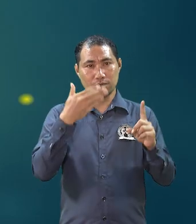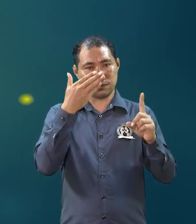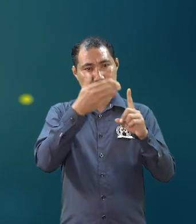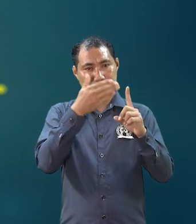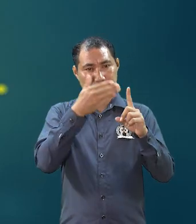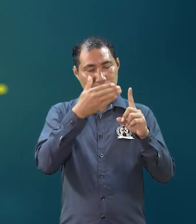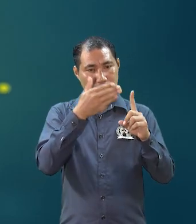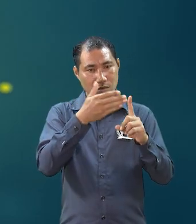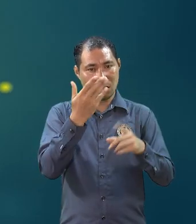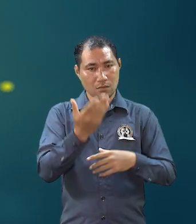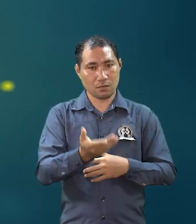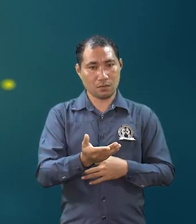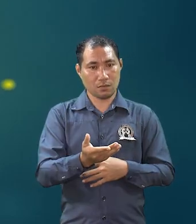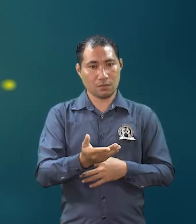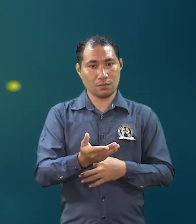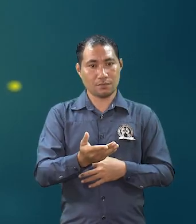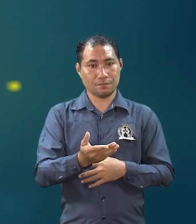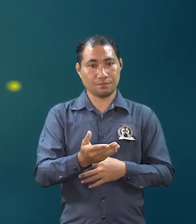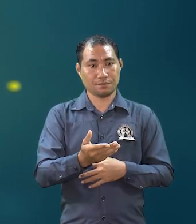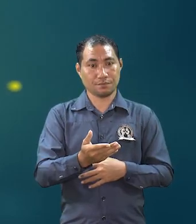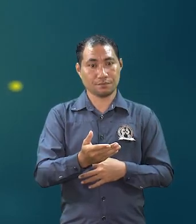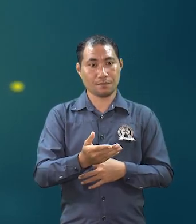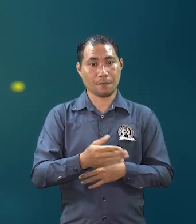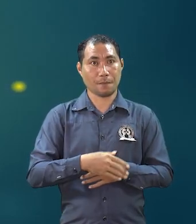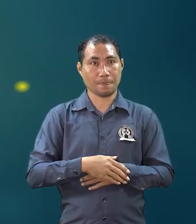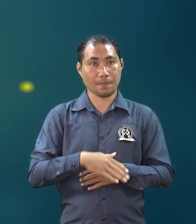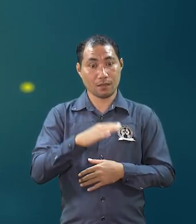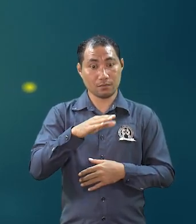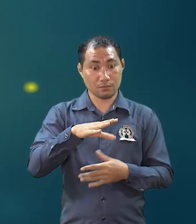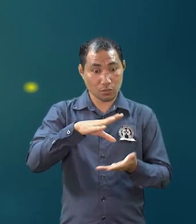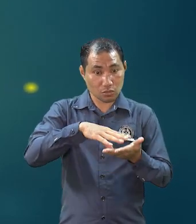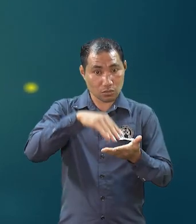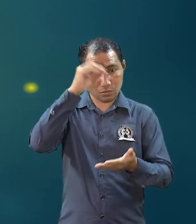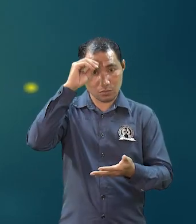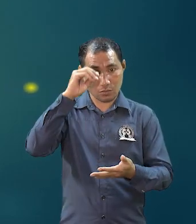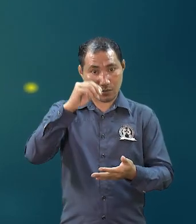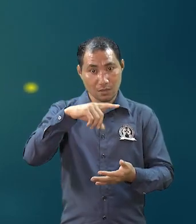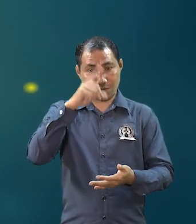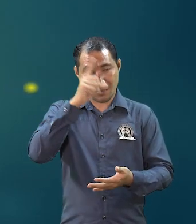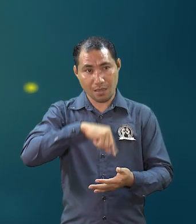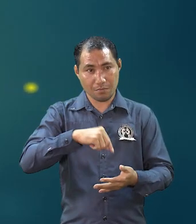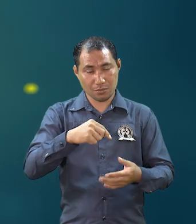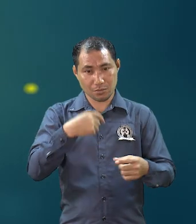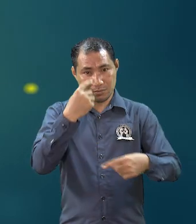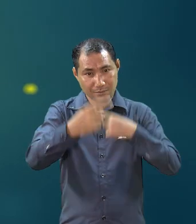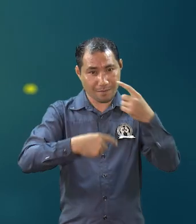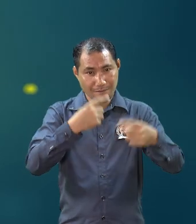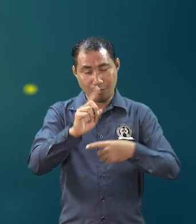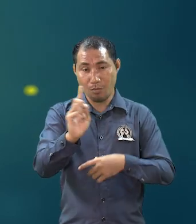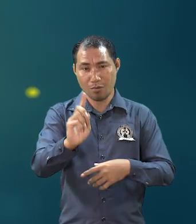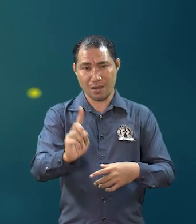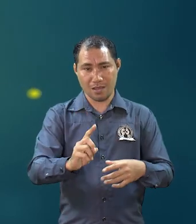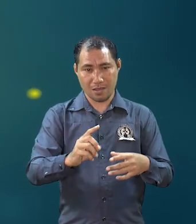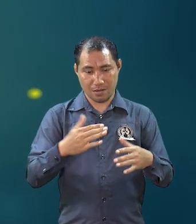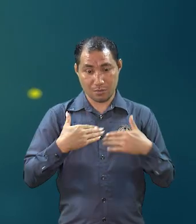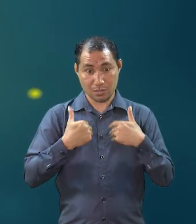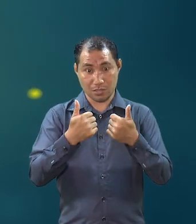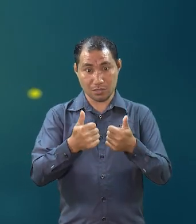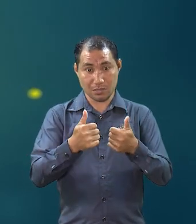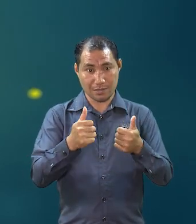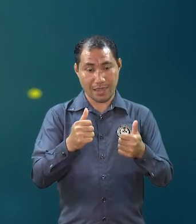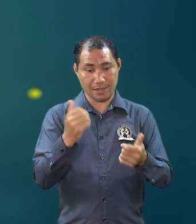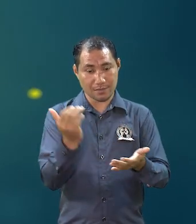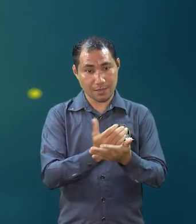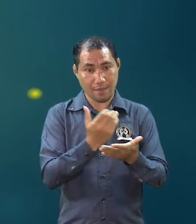outcomes. You are able to demonstrate understanding of personal hygiene and safe food